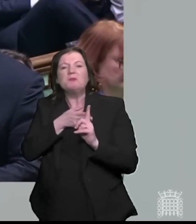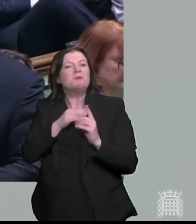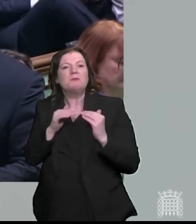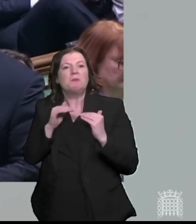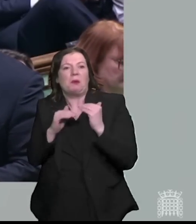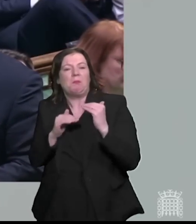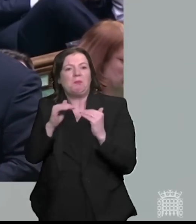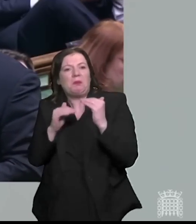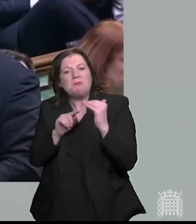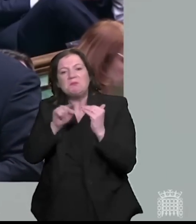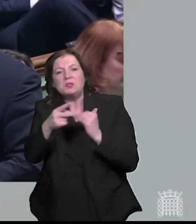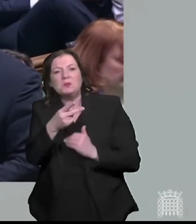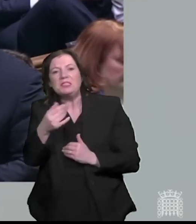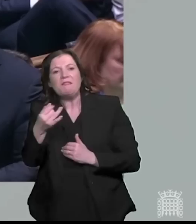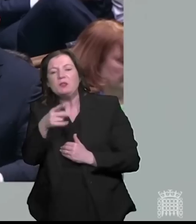in 27-28.